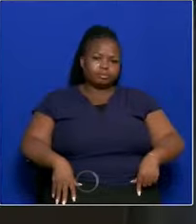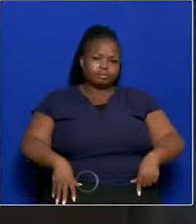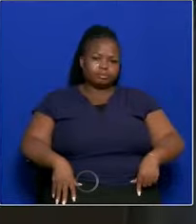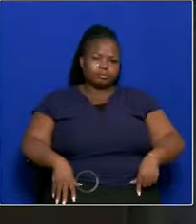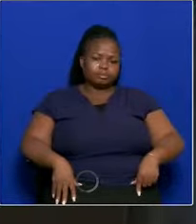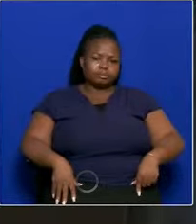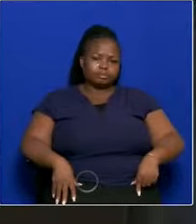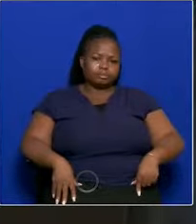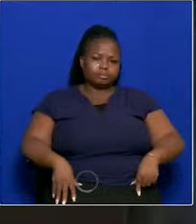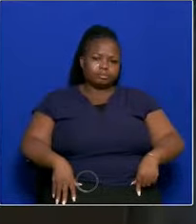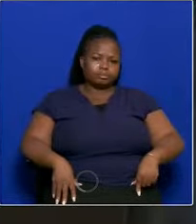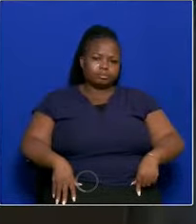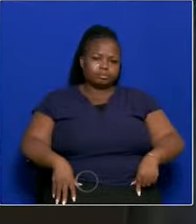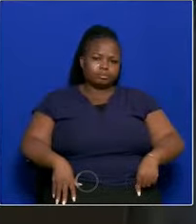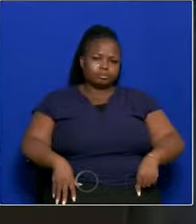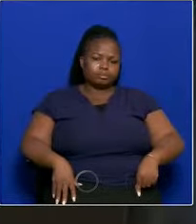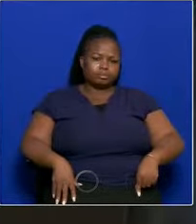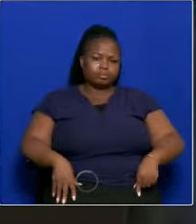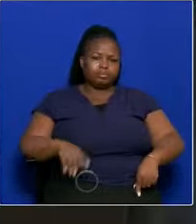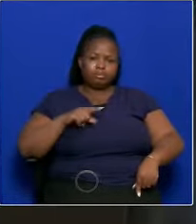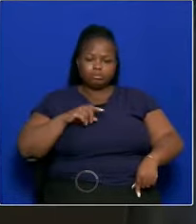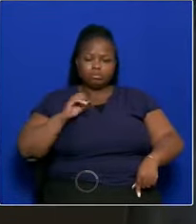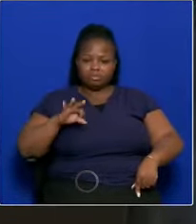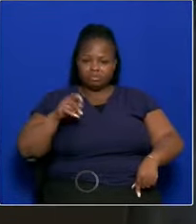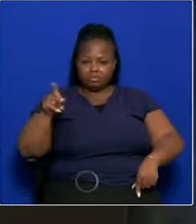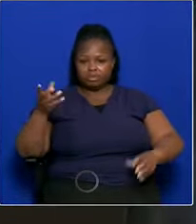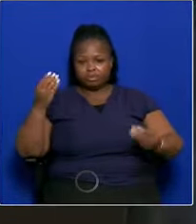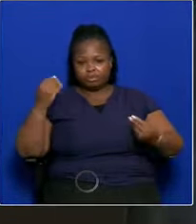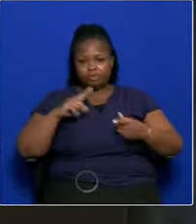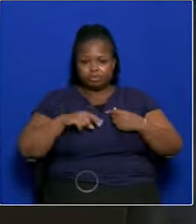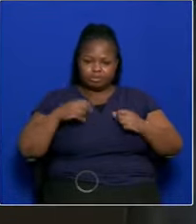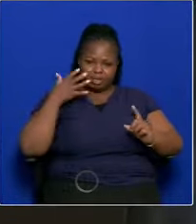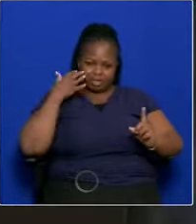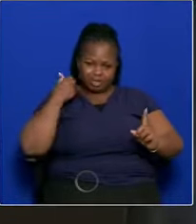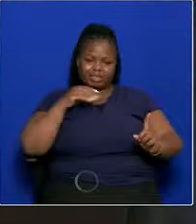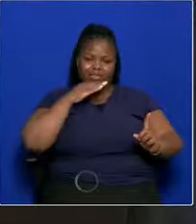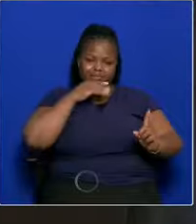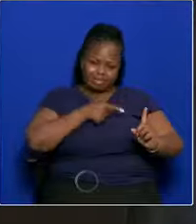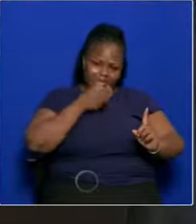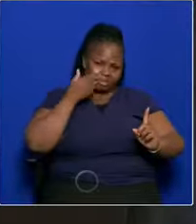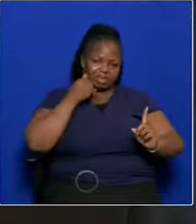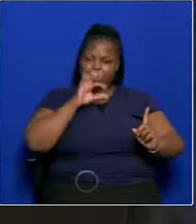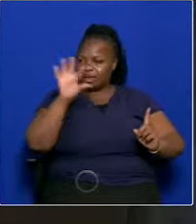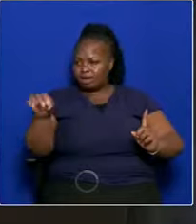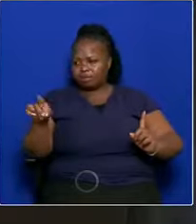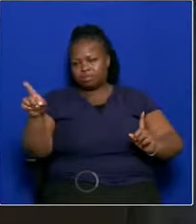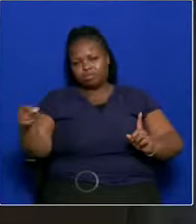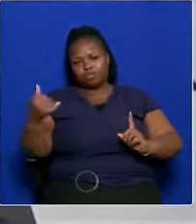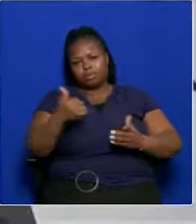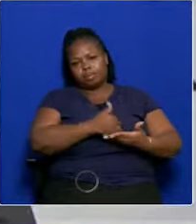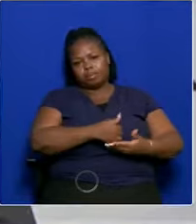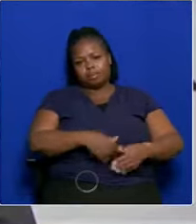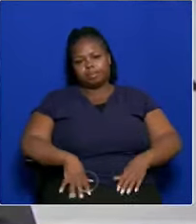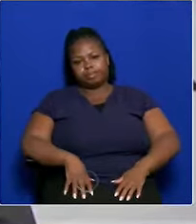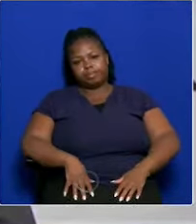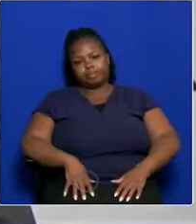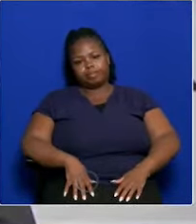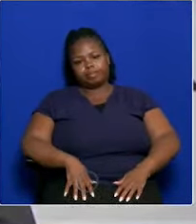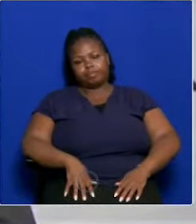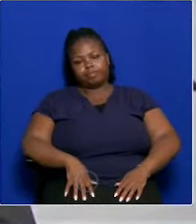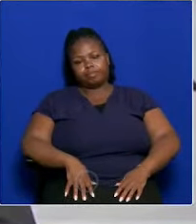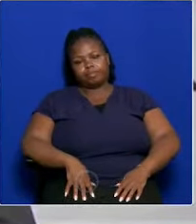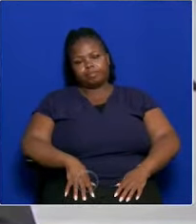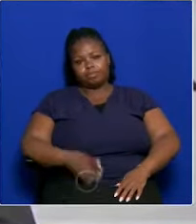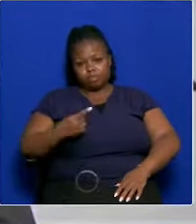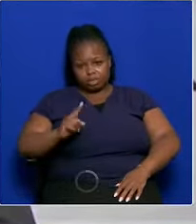payments. If he got this from Matlala, it must mean Matlala had asked Nkosi to assist him. Right?